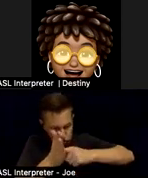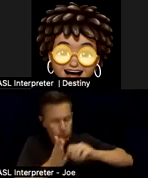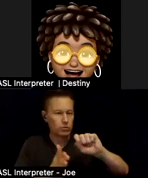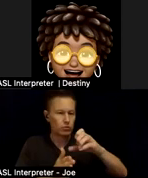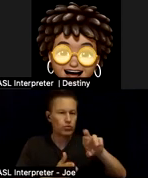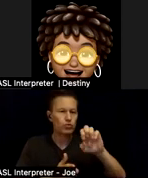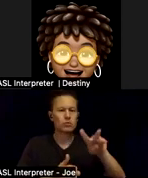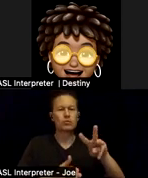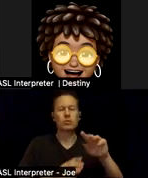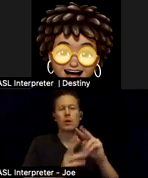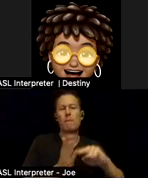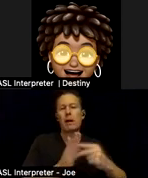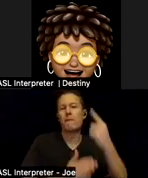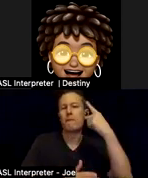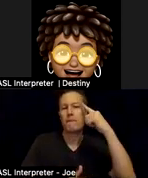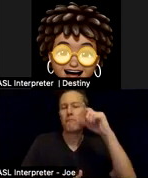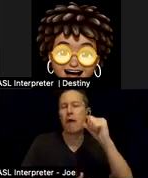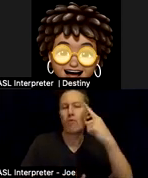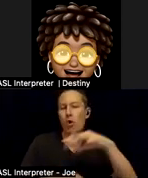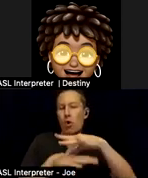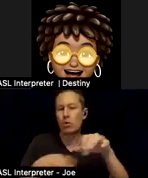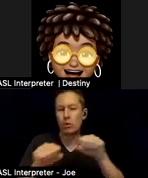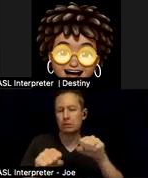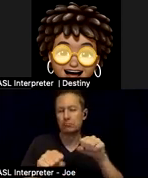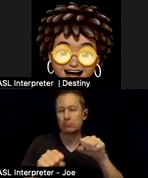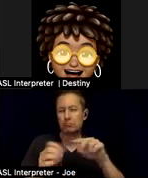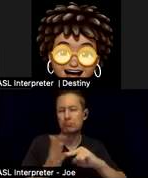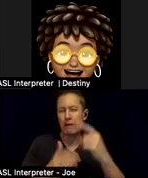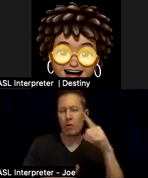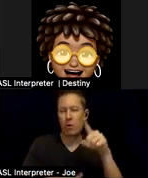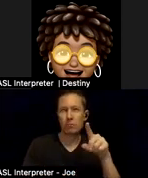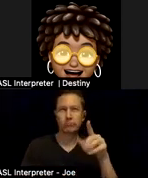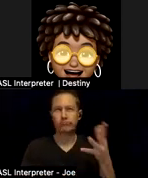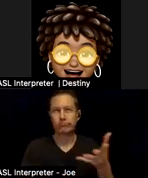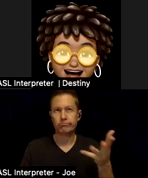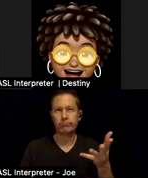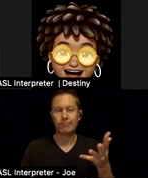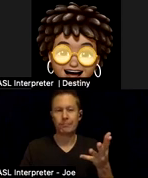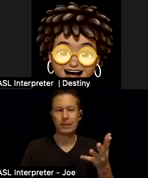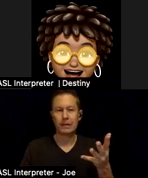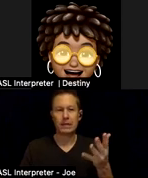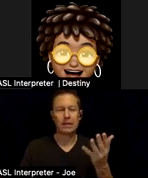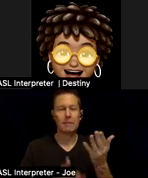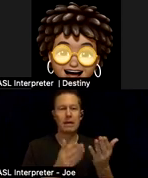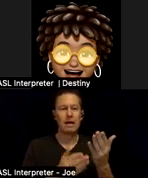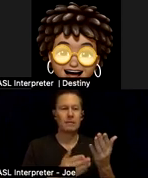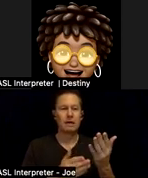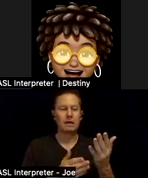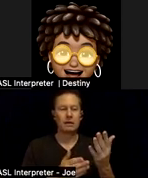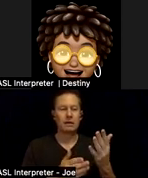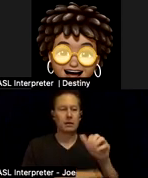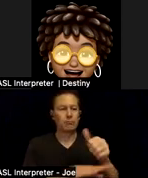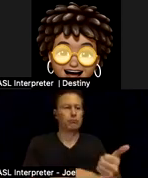is meant to not be for earthquakes. That is really just because so many times these things have fallen over